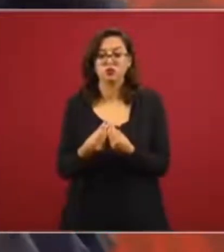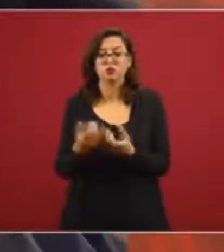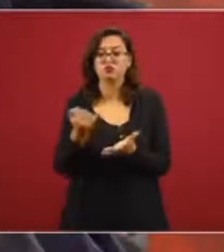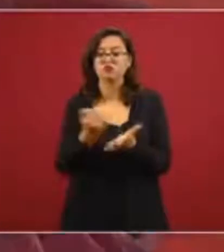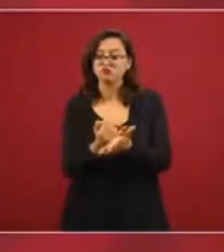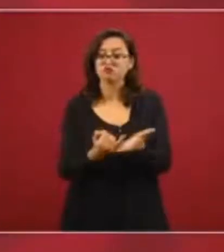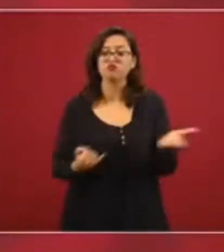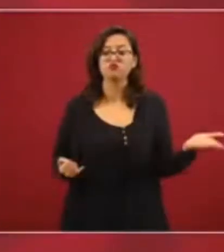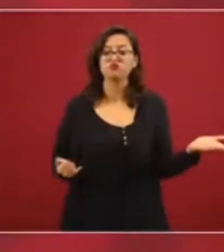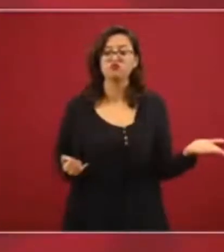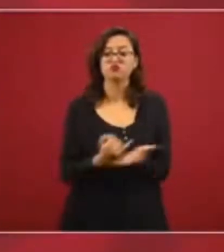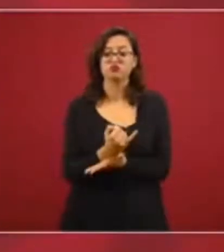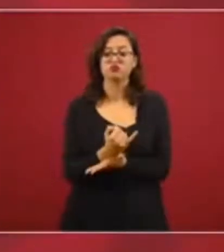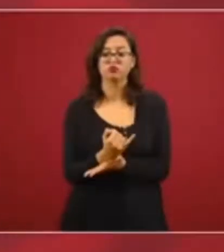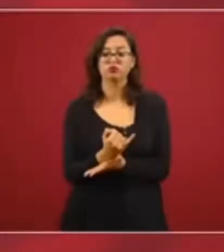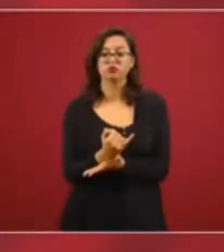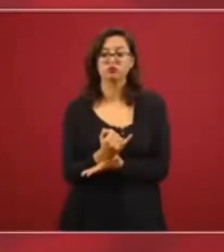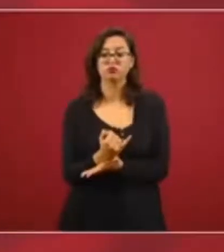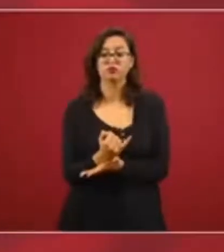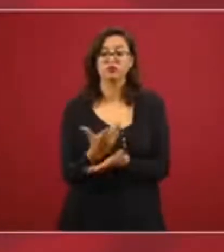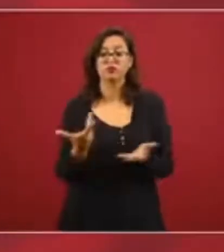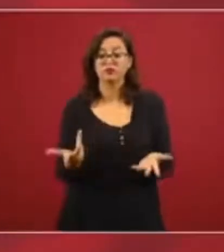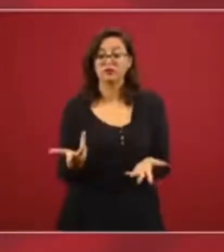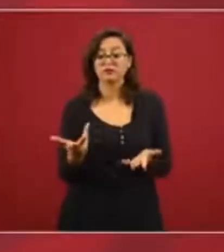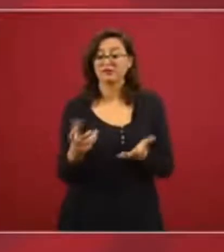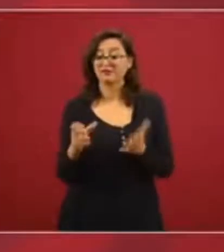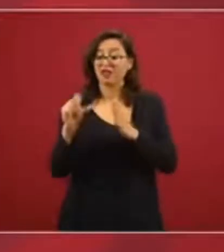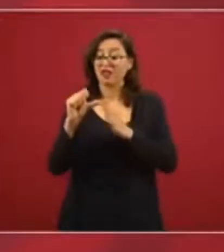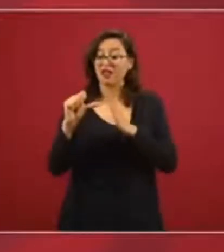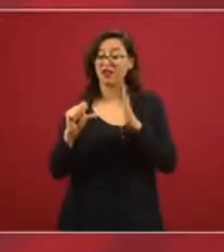sobre el artículo